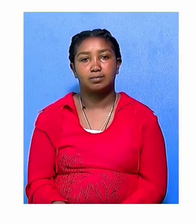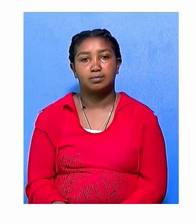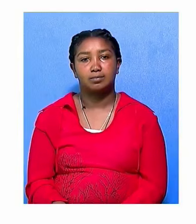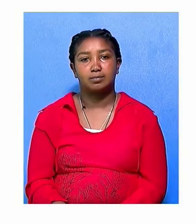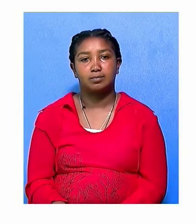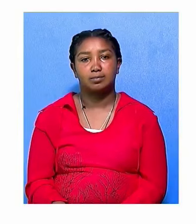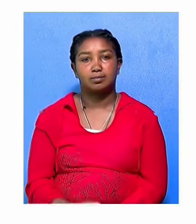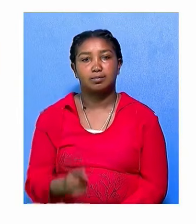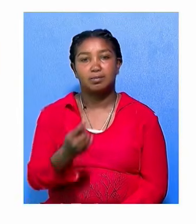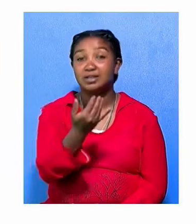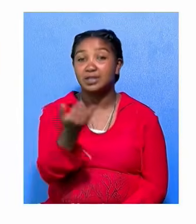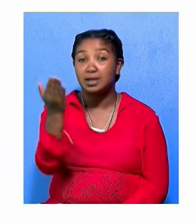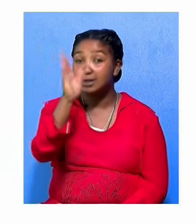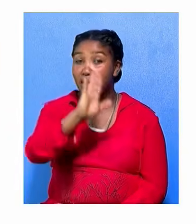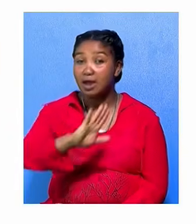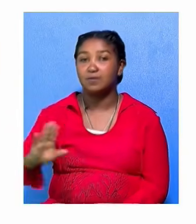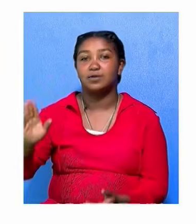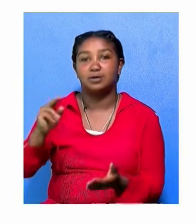read